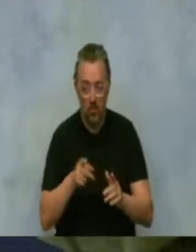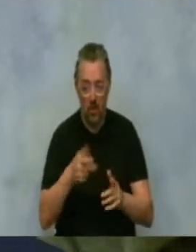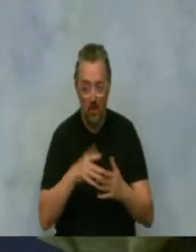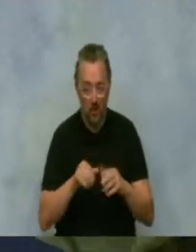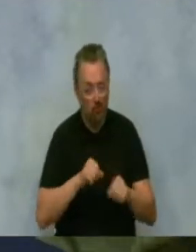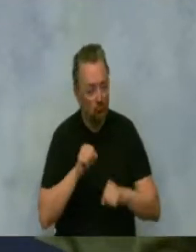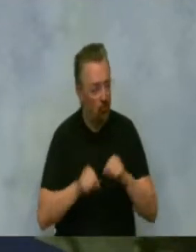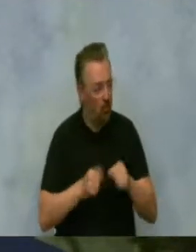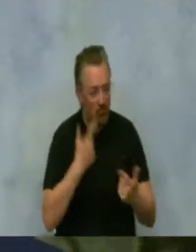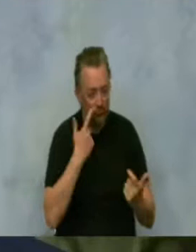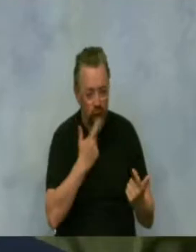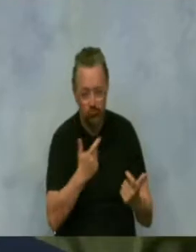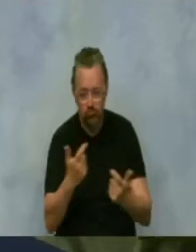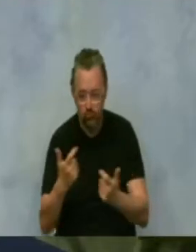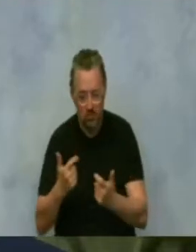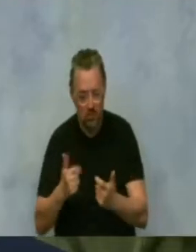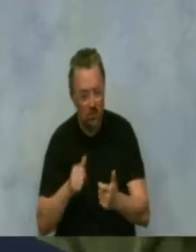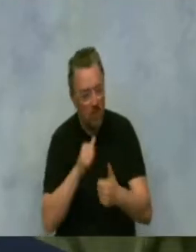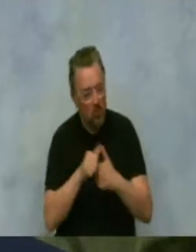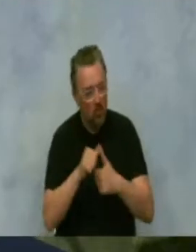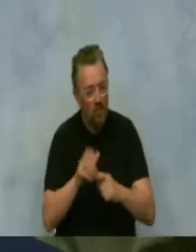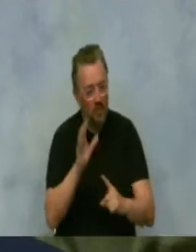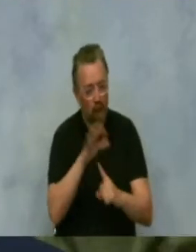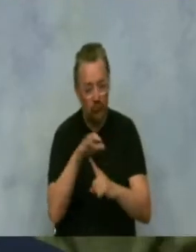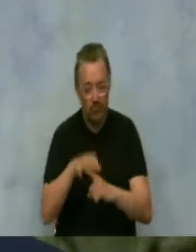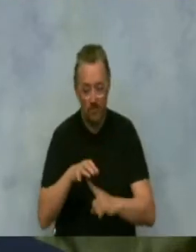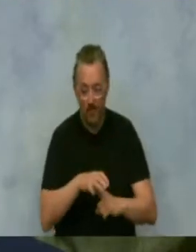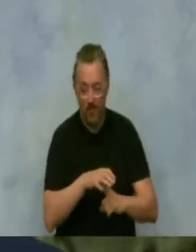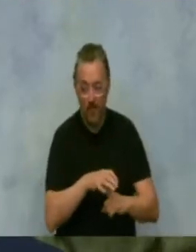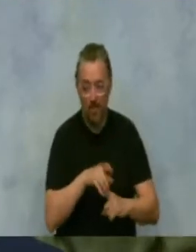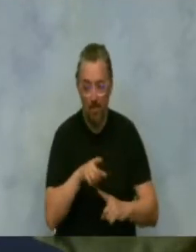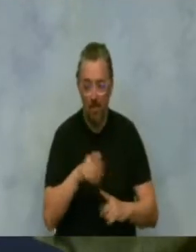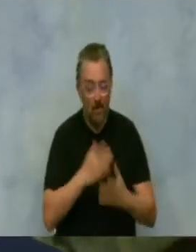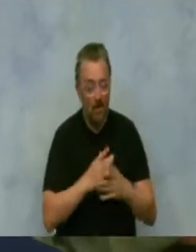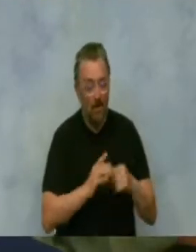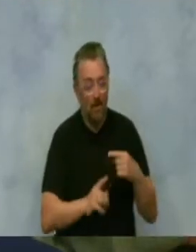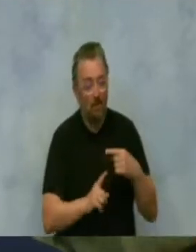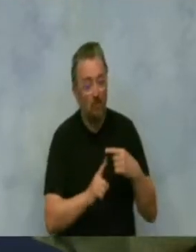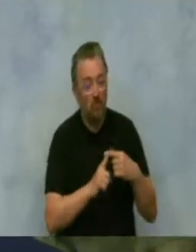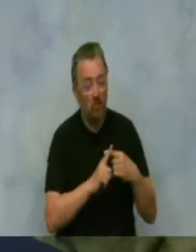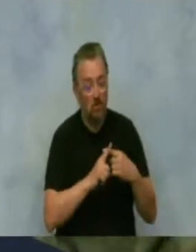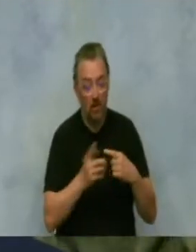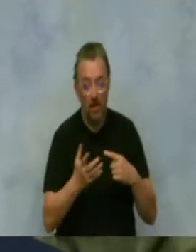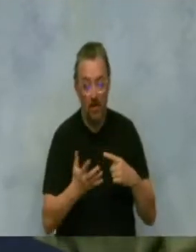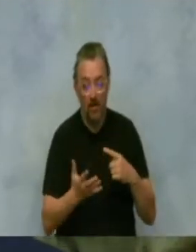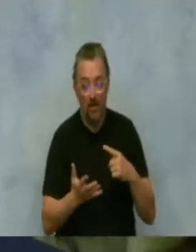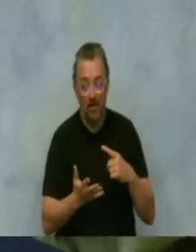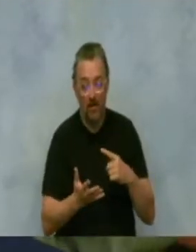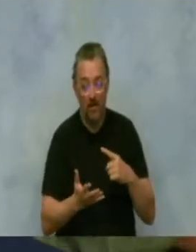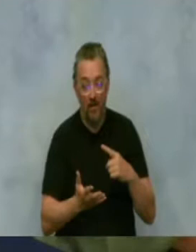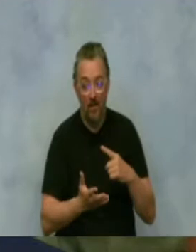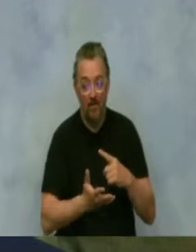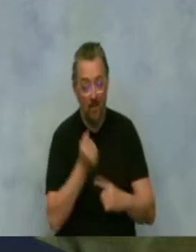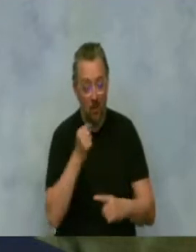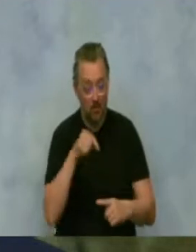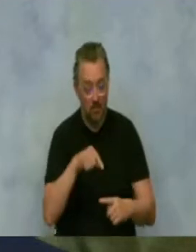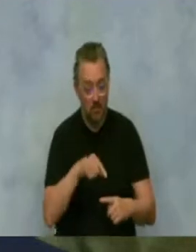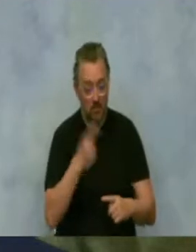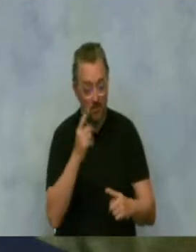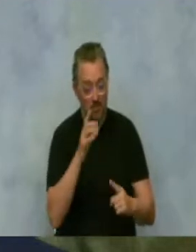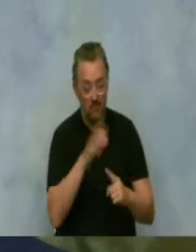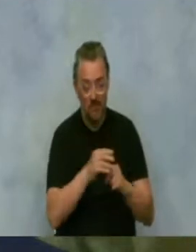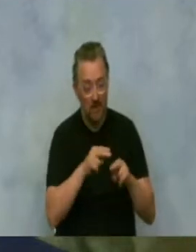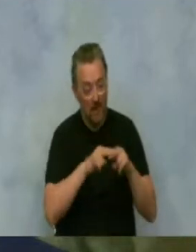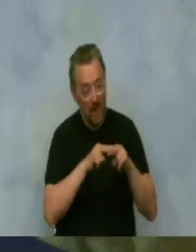to find suitable premises. So it's really really positive that they've found this